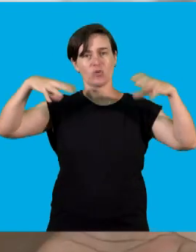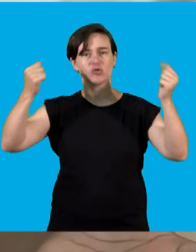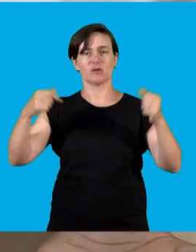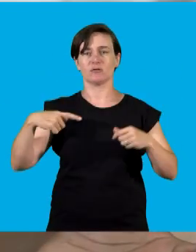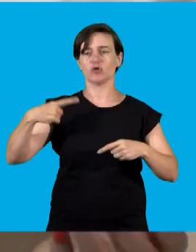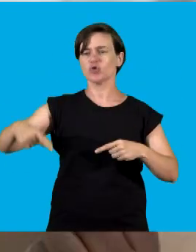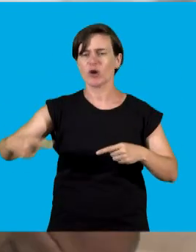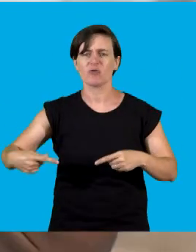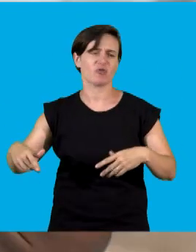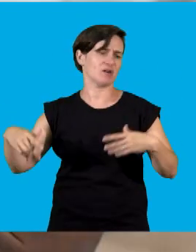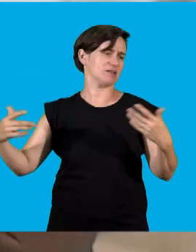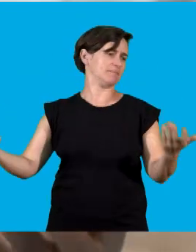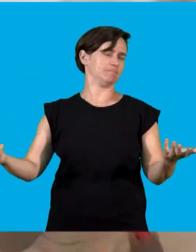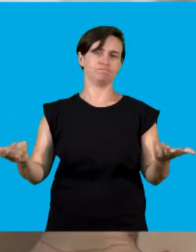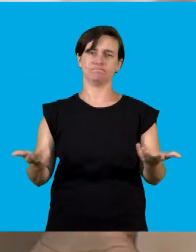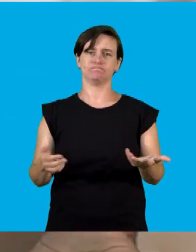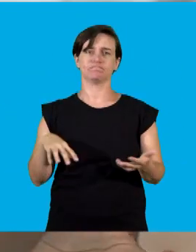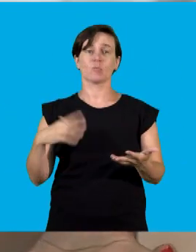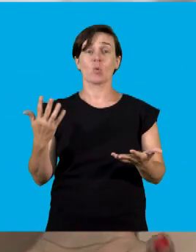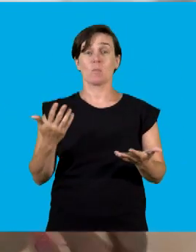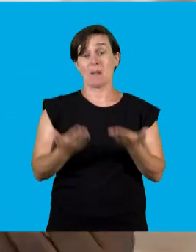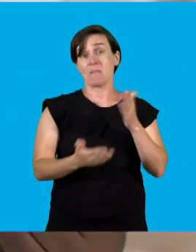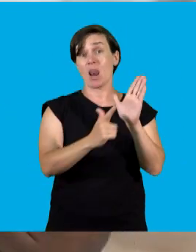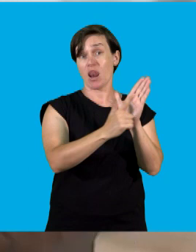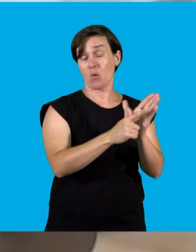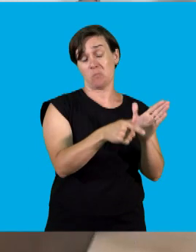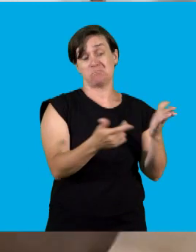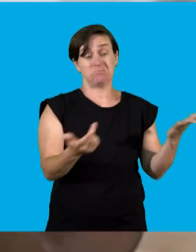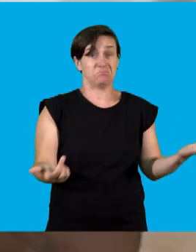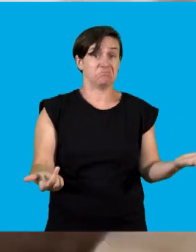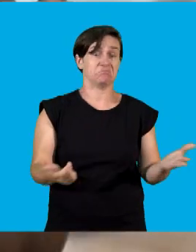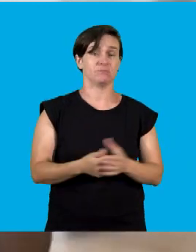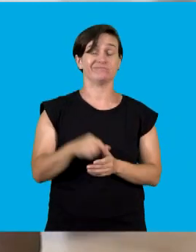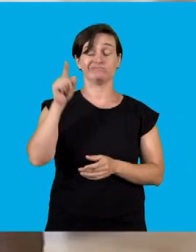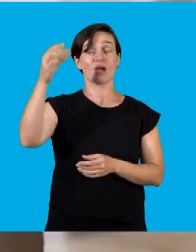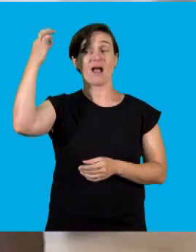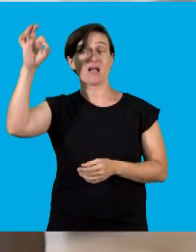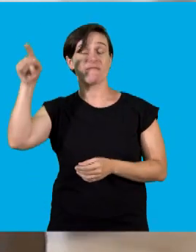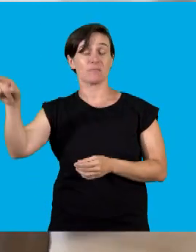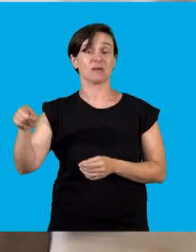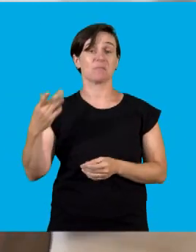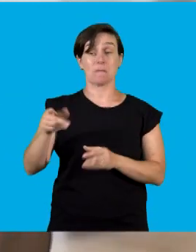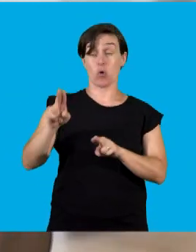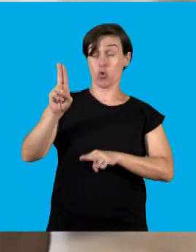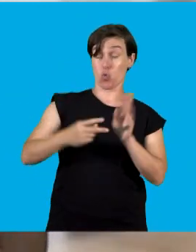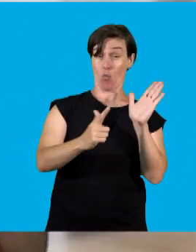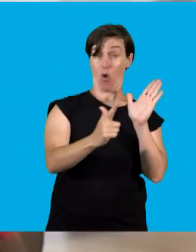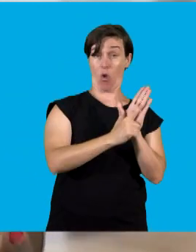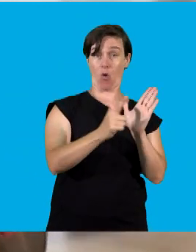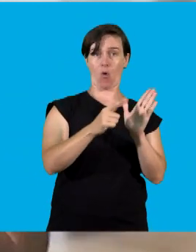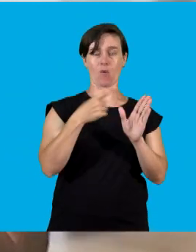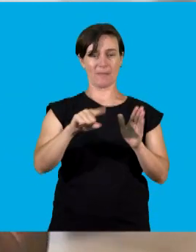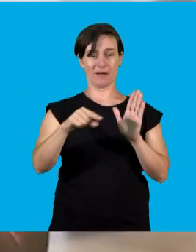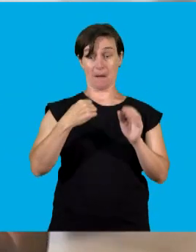generators maybe. We're talking legislation here. When the government introduces a new legislation,